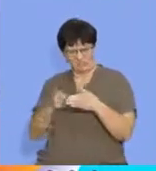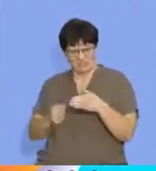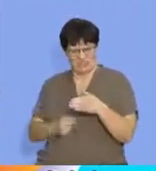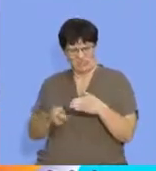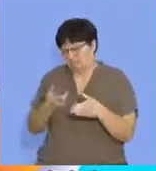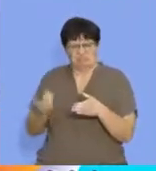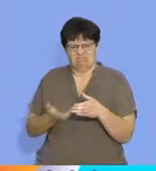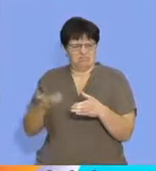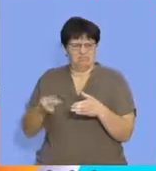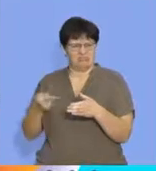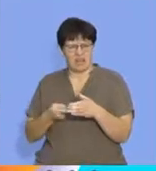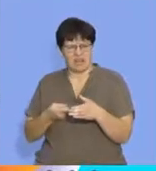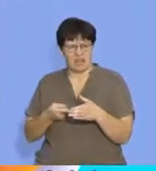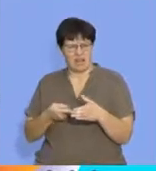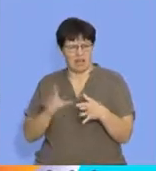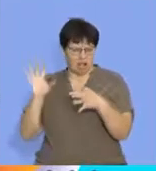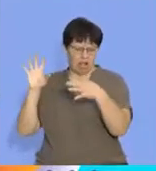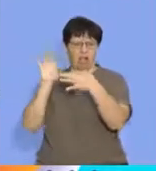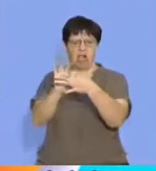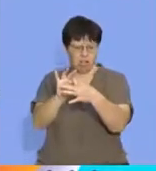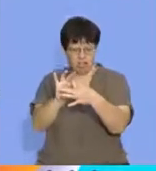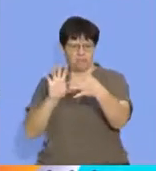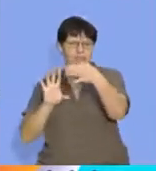had things that were totally unrelated into